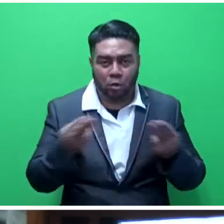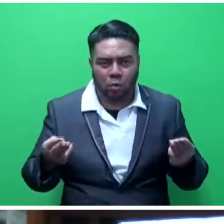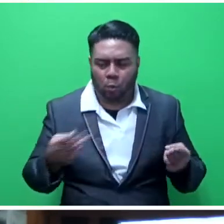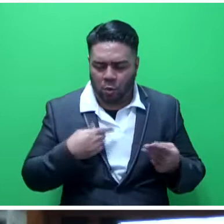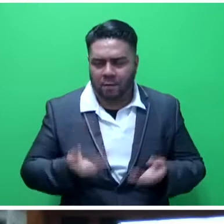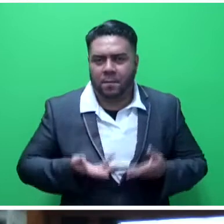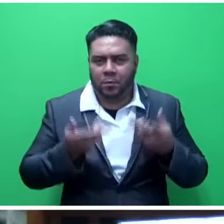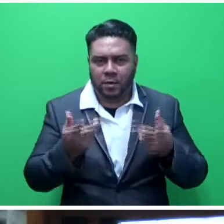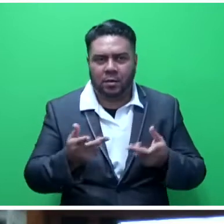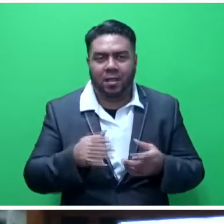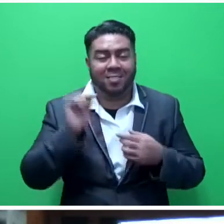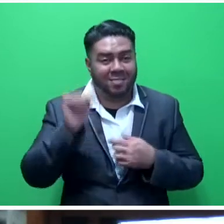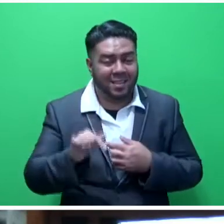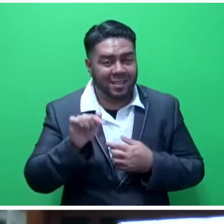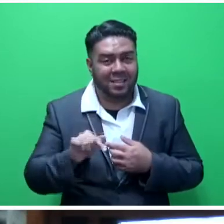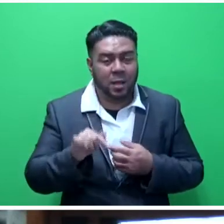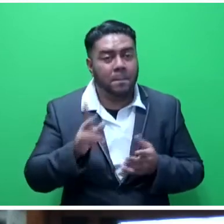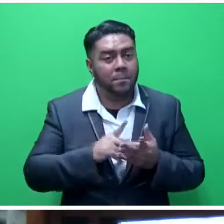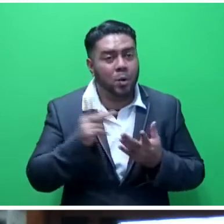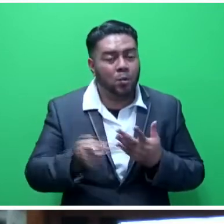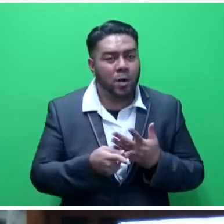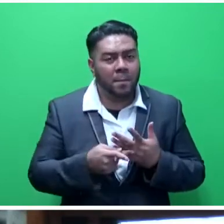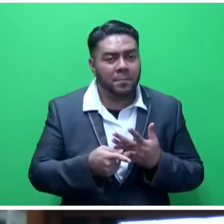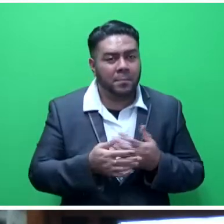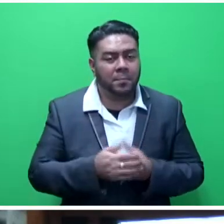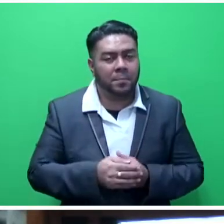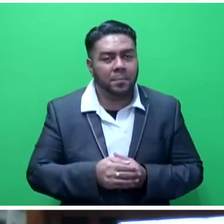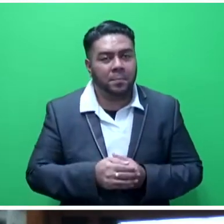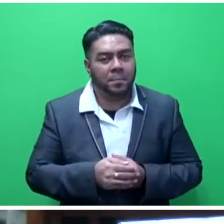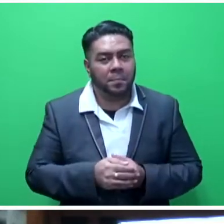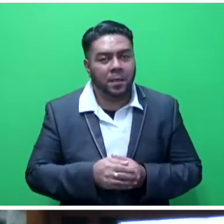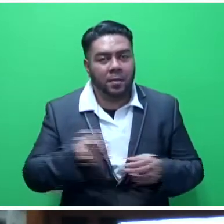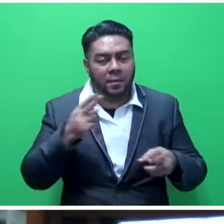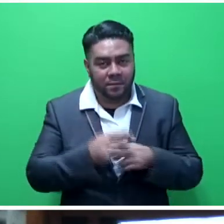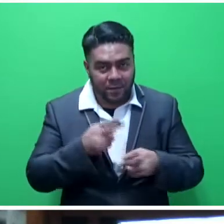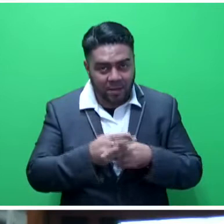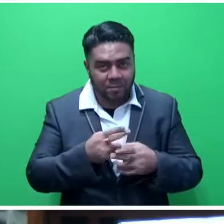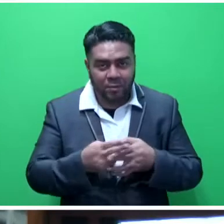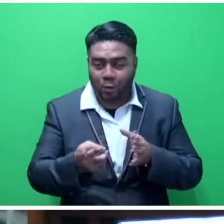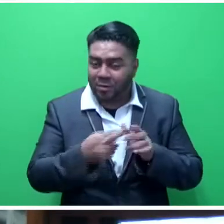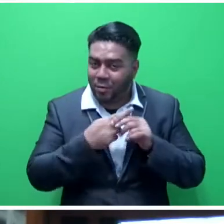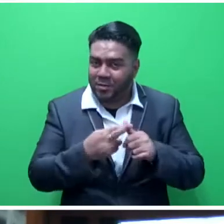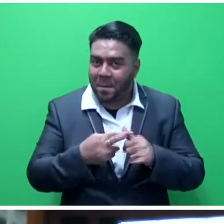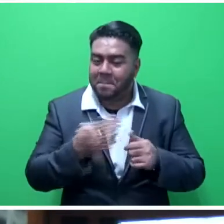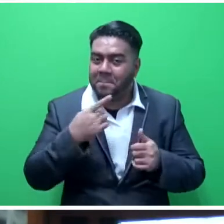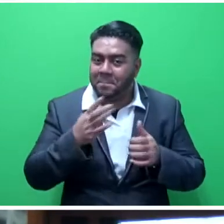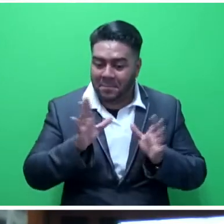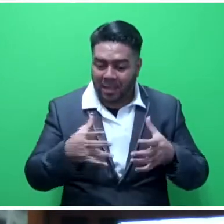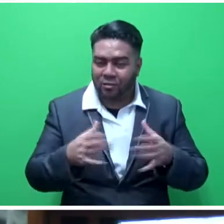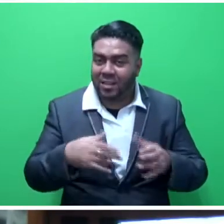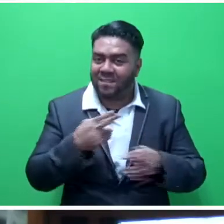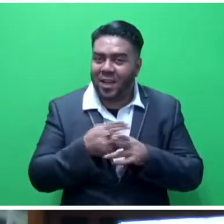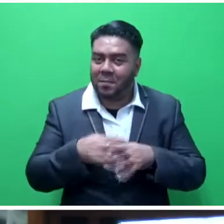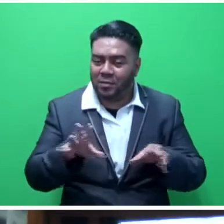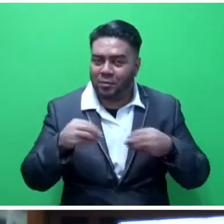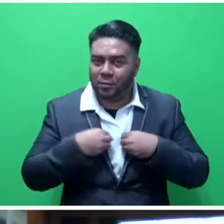Mr. Speaker, these programs are continuing, and the farm response package, Mr. Speaker, that the farmers are getting the